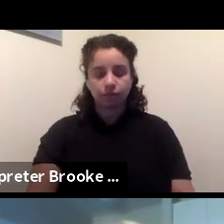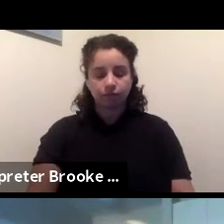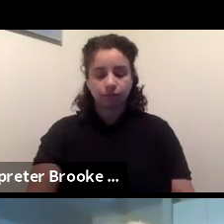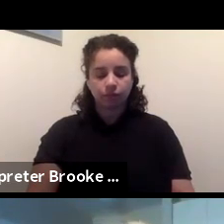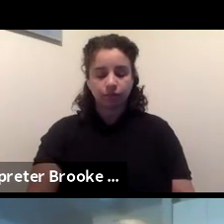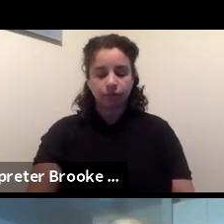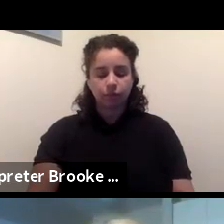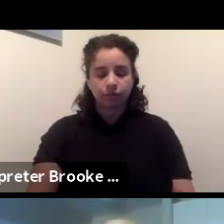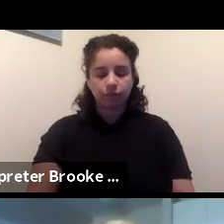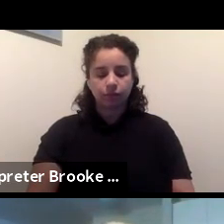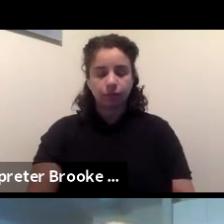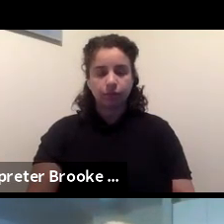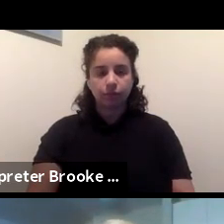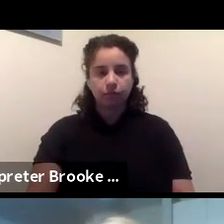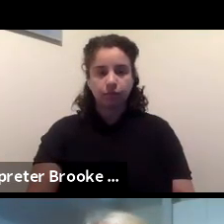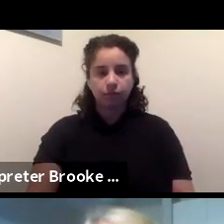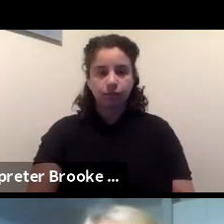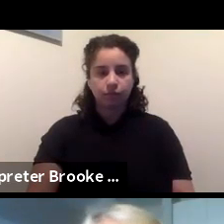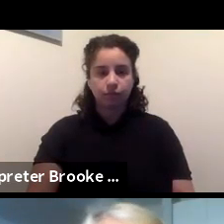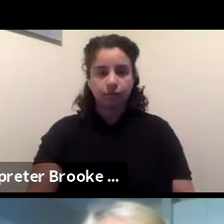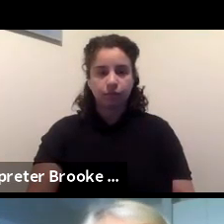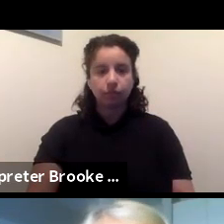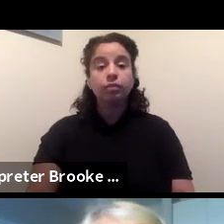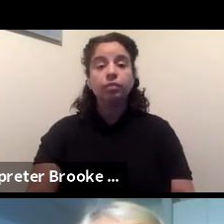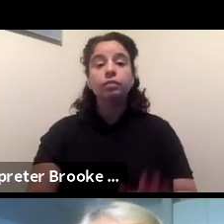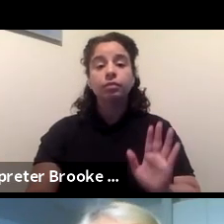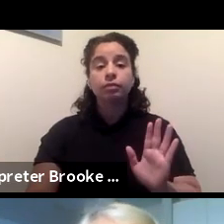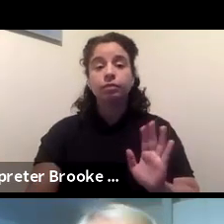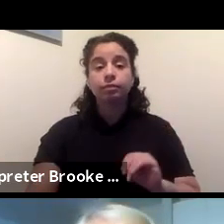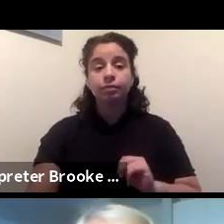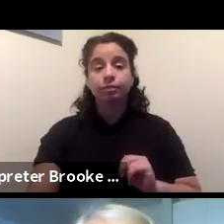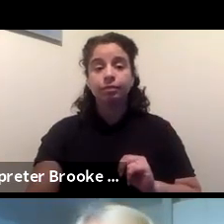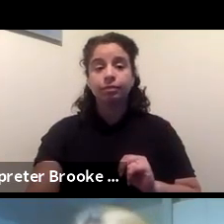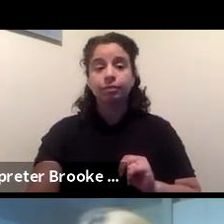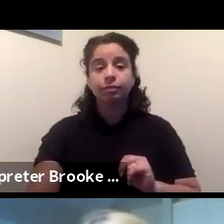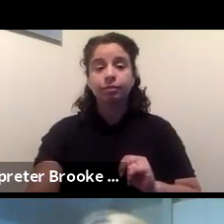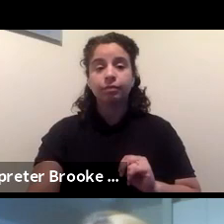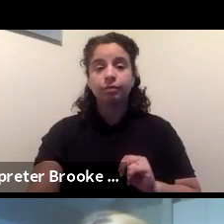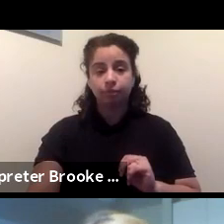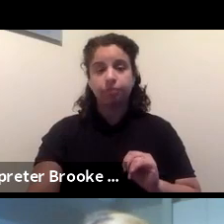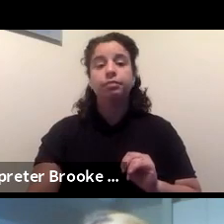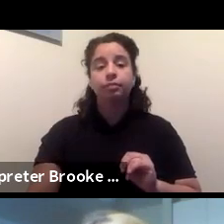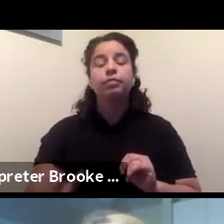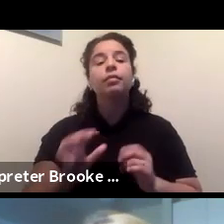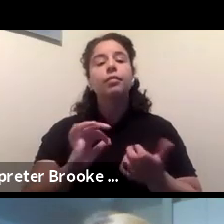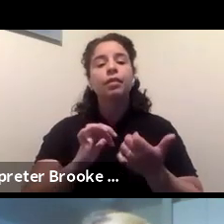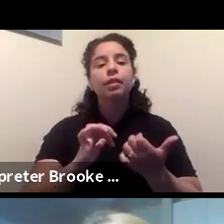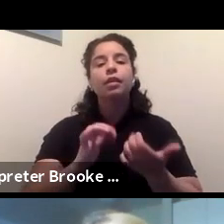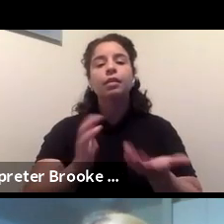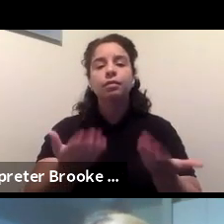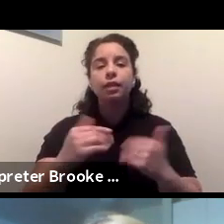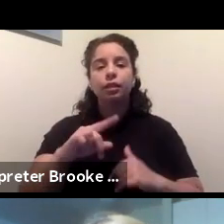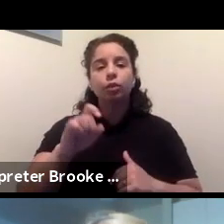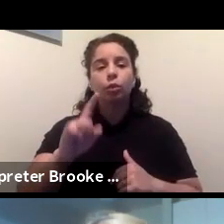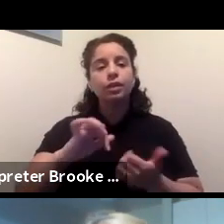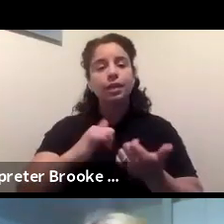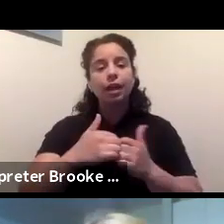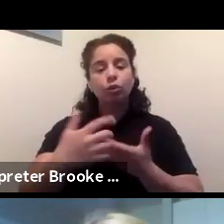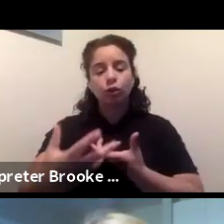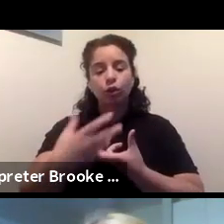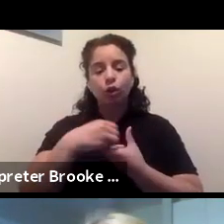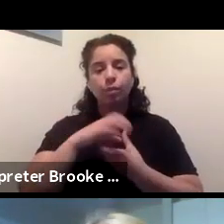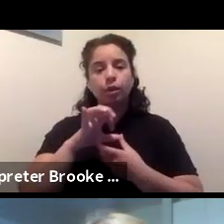can replicate and amplify the time signature of capitalism. How does centering CRIP embodiments and practices provide